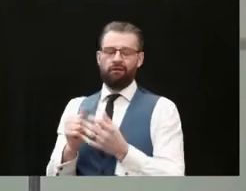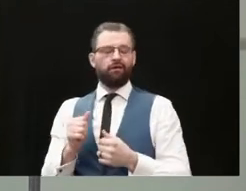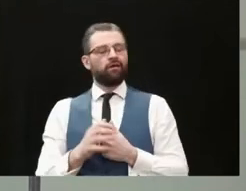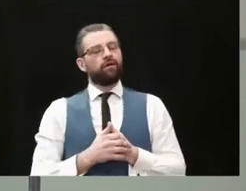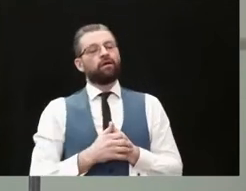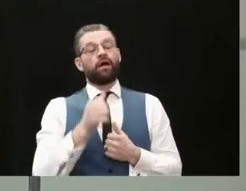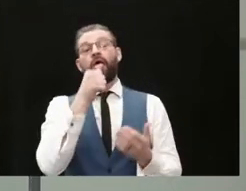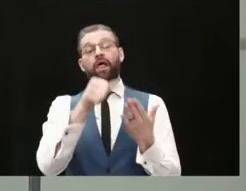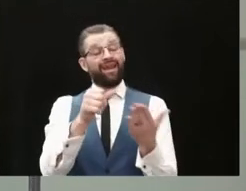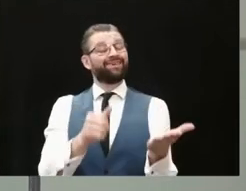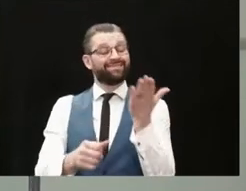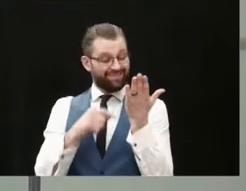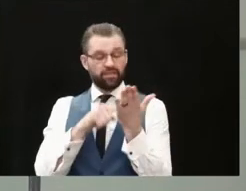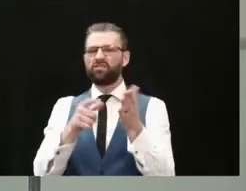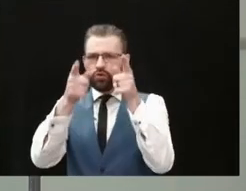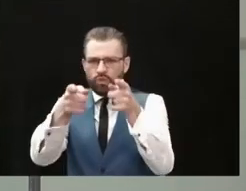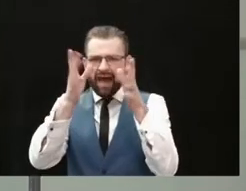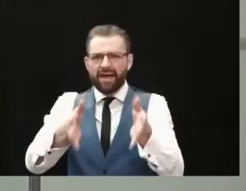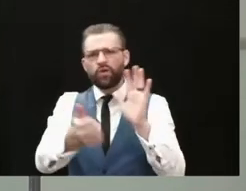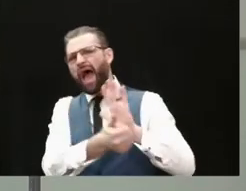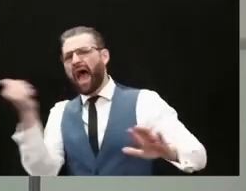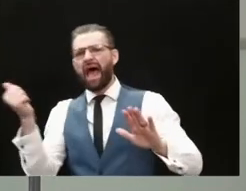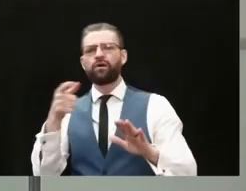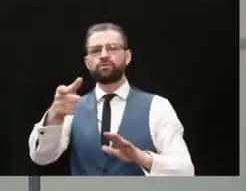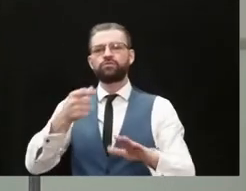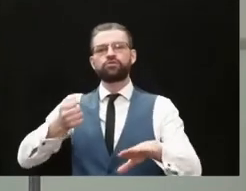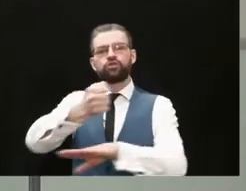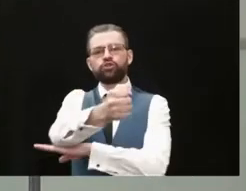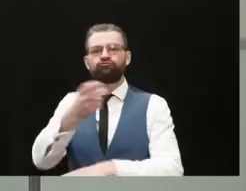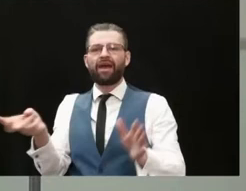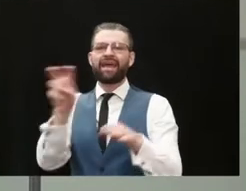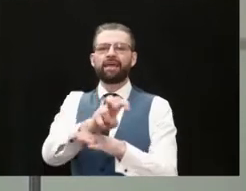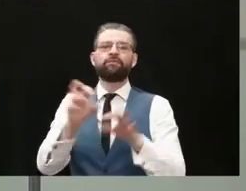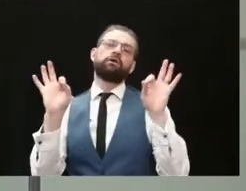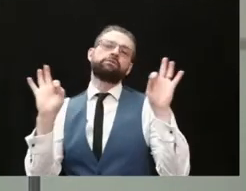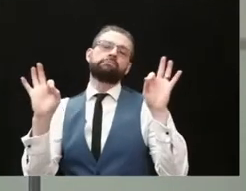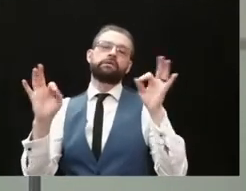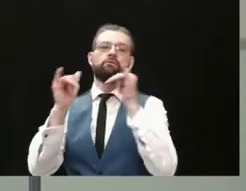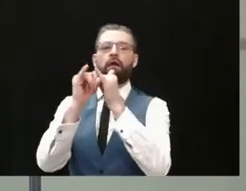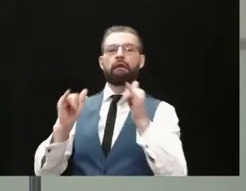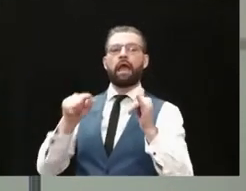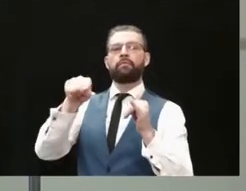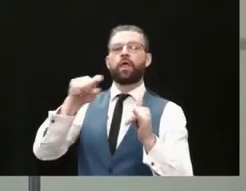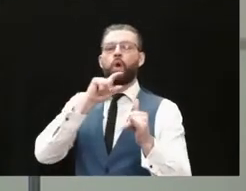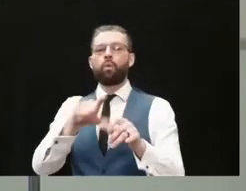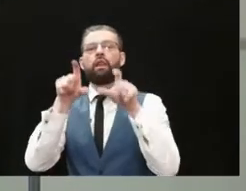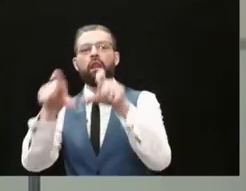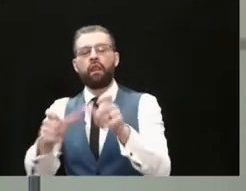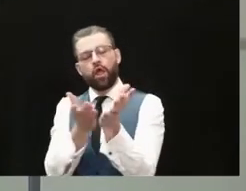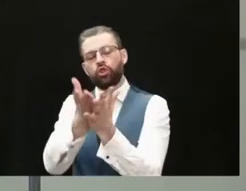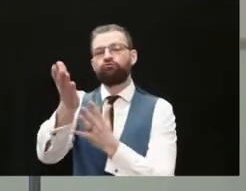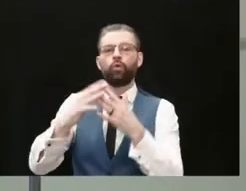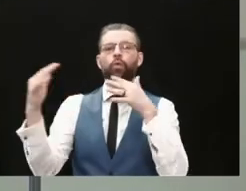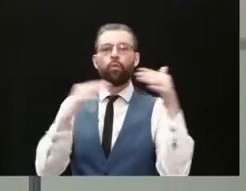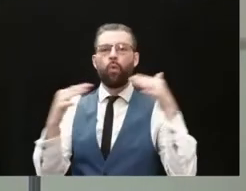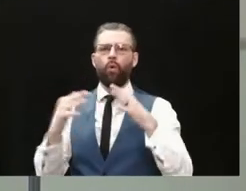to say we had to leave our home, report to the station to be sent to this special camp where we would be remaining for the rest of the war, which of